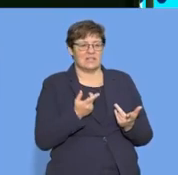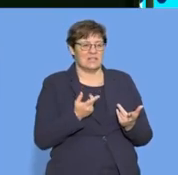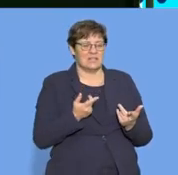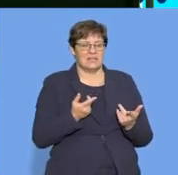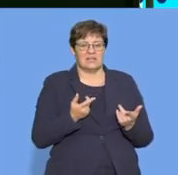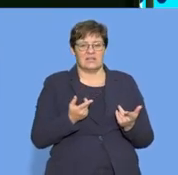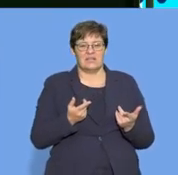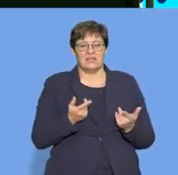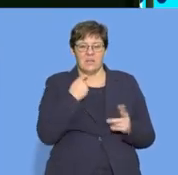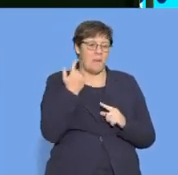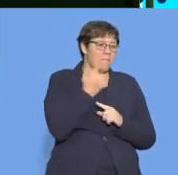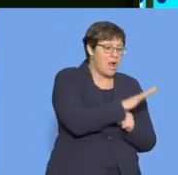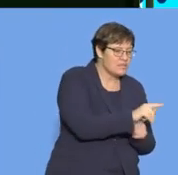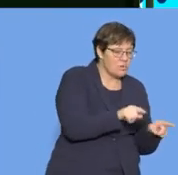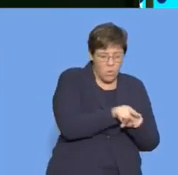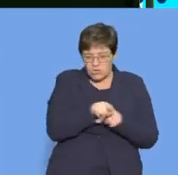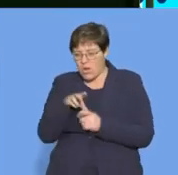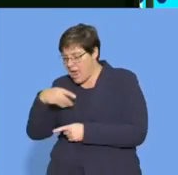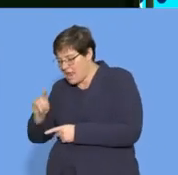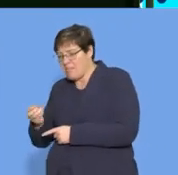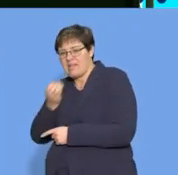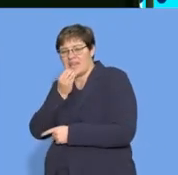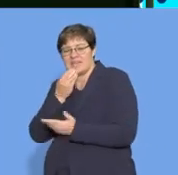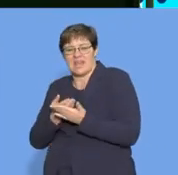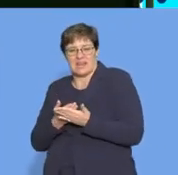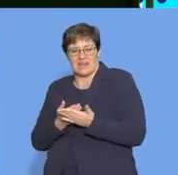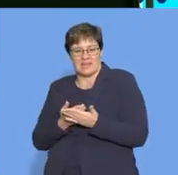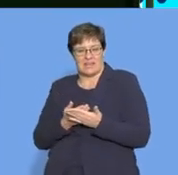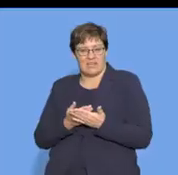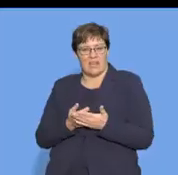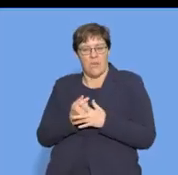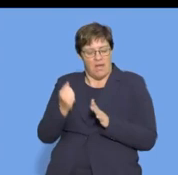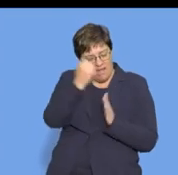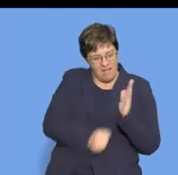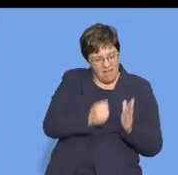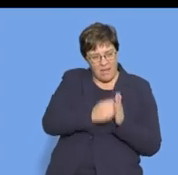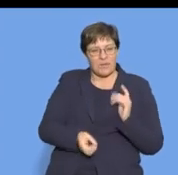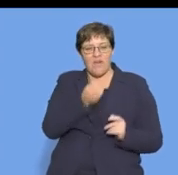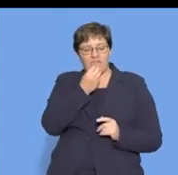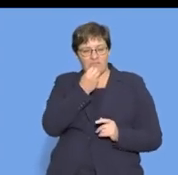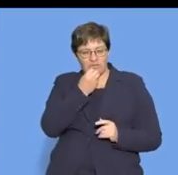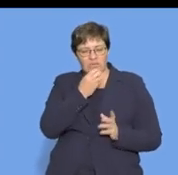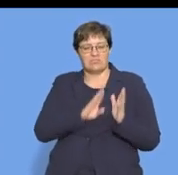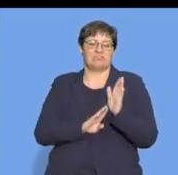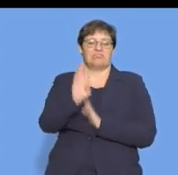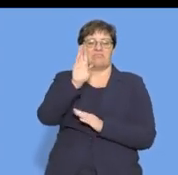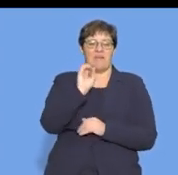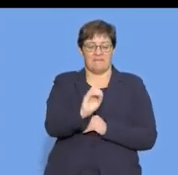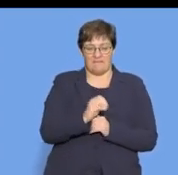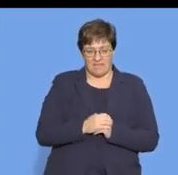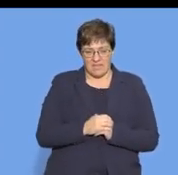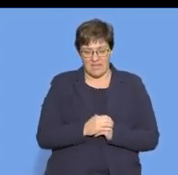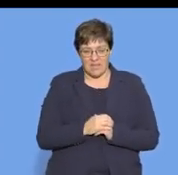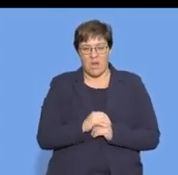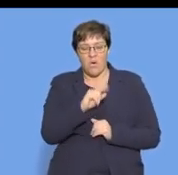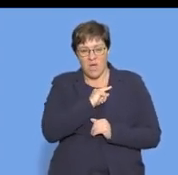so animal matter, and not only plants. And as soon as that happened, it improved their nutrition, because we